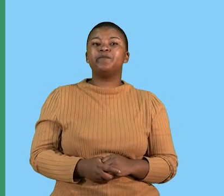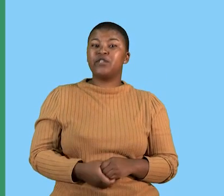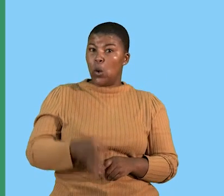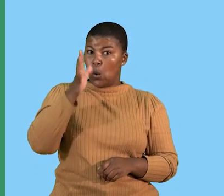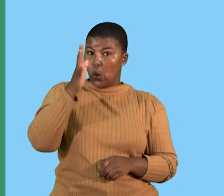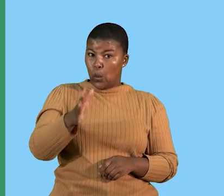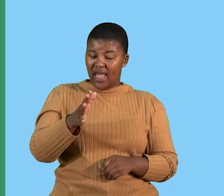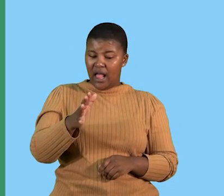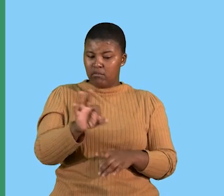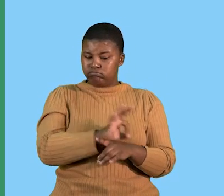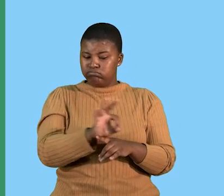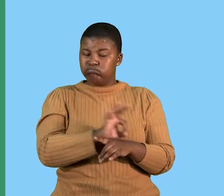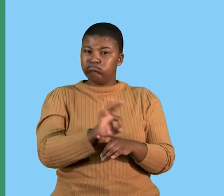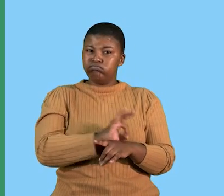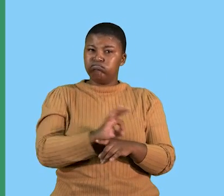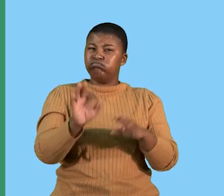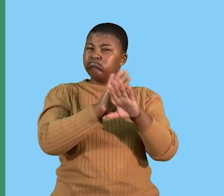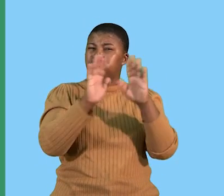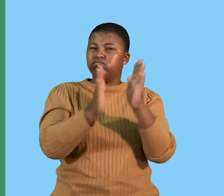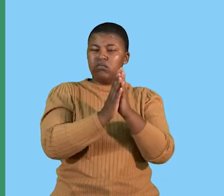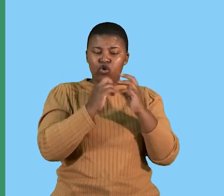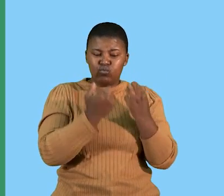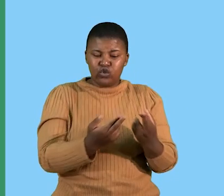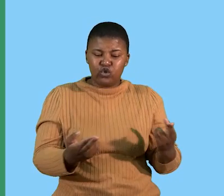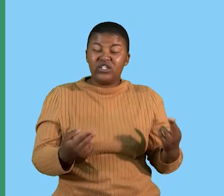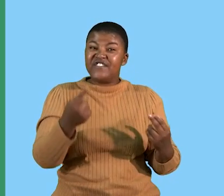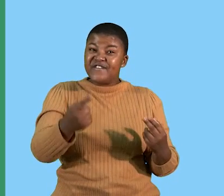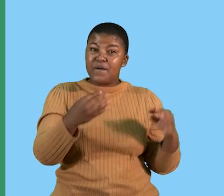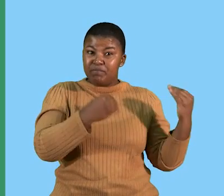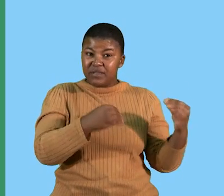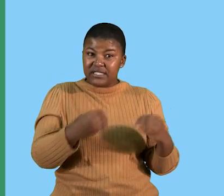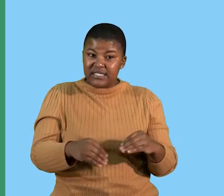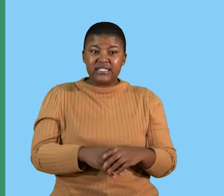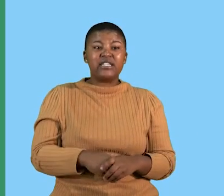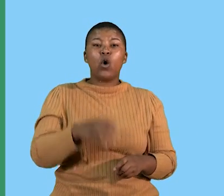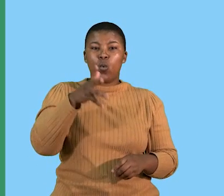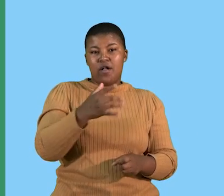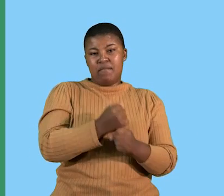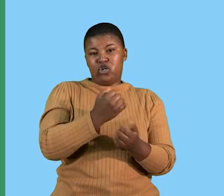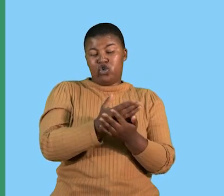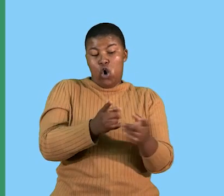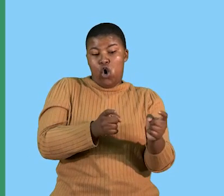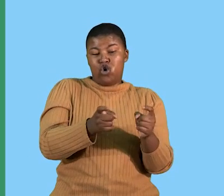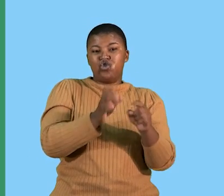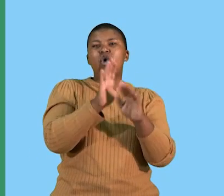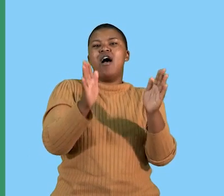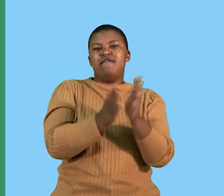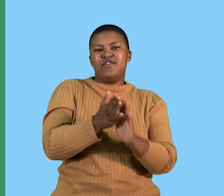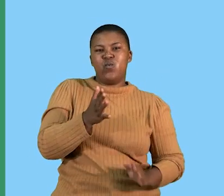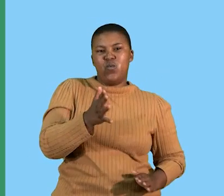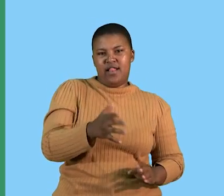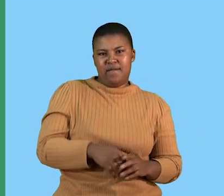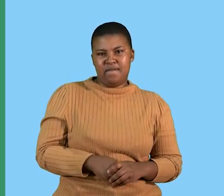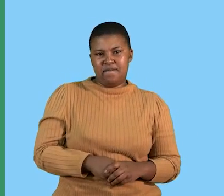will organize all the components, the resources of the business, and they will control all the